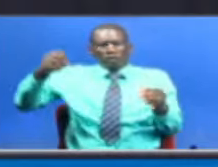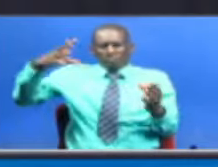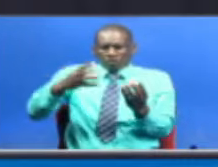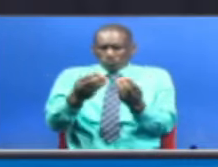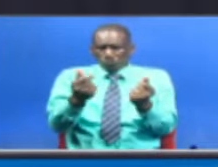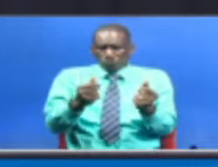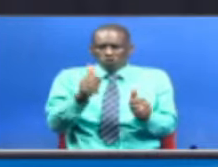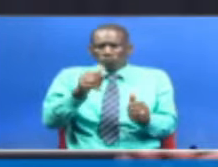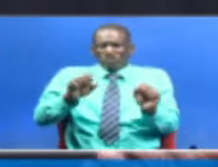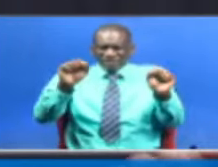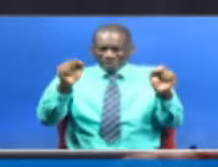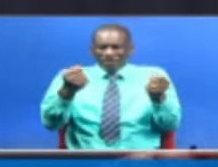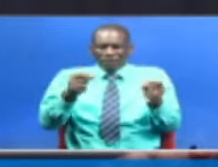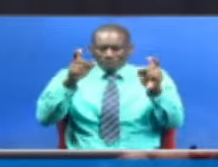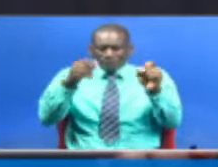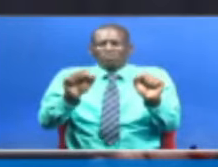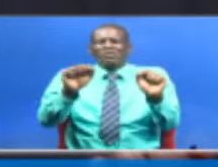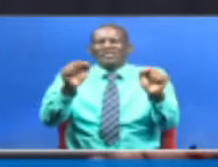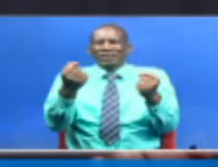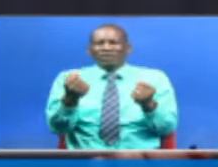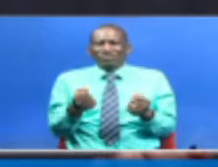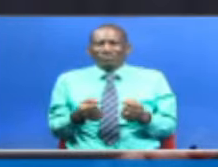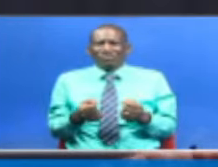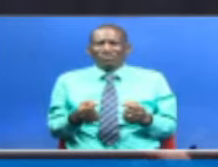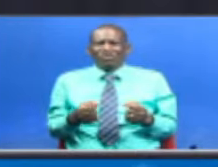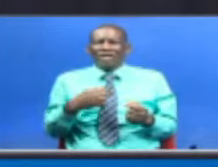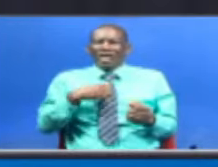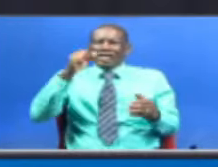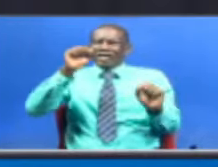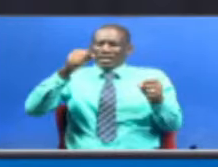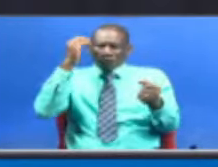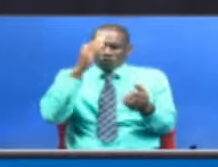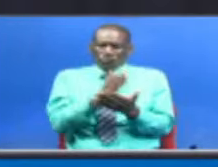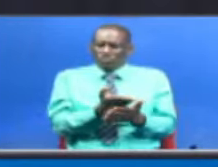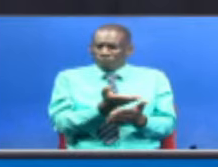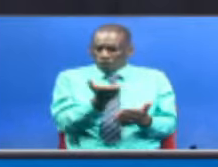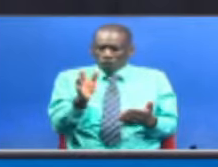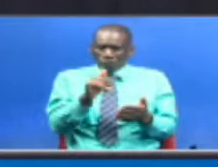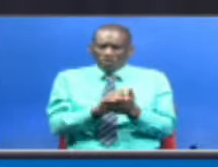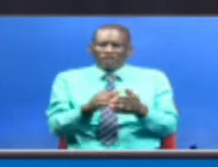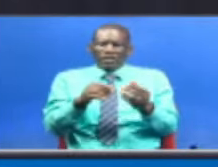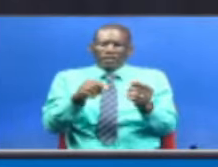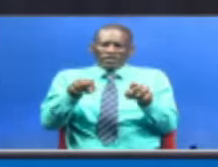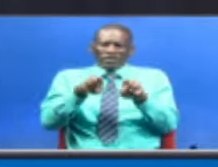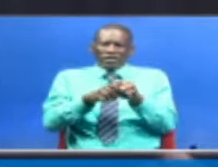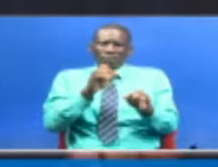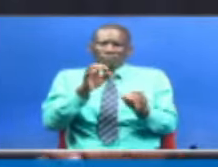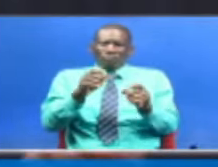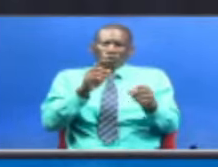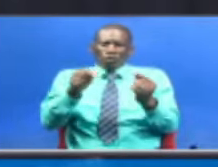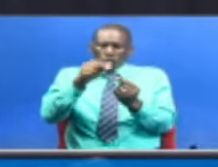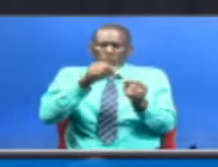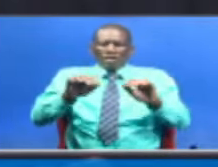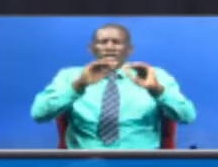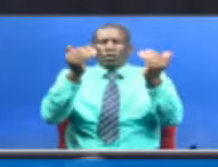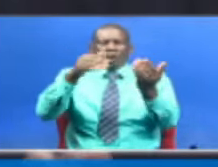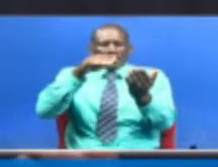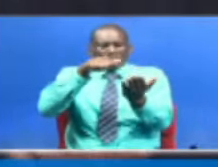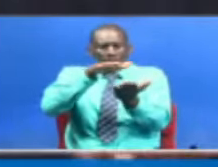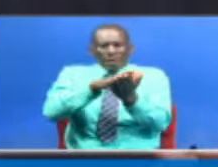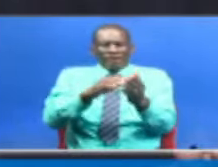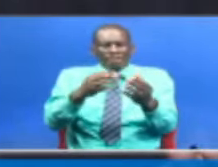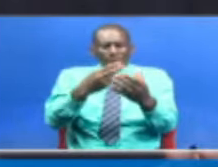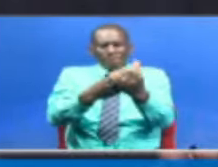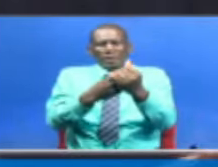safe. I can assure you, even when World Bank have partnered with us and